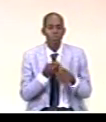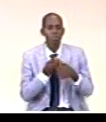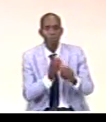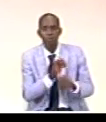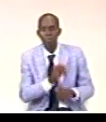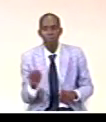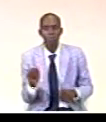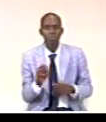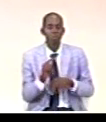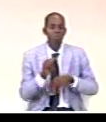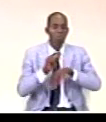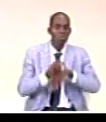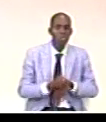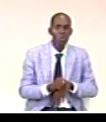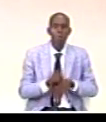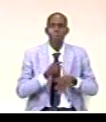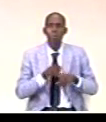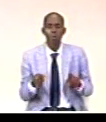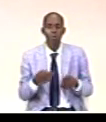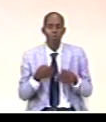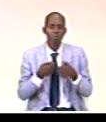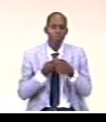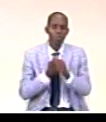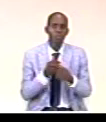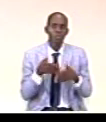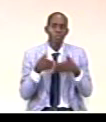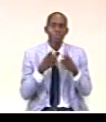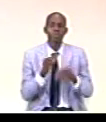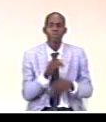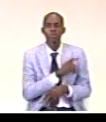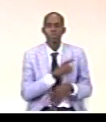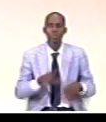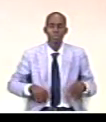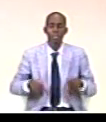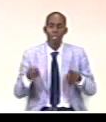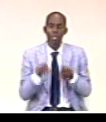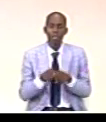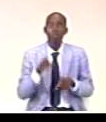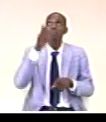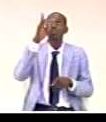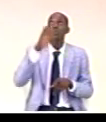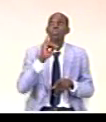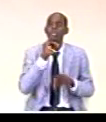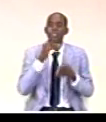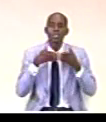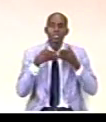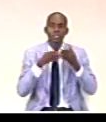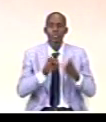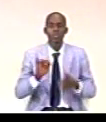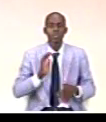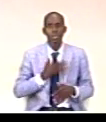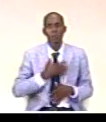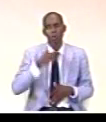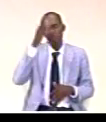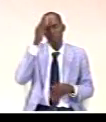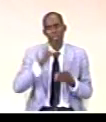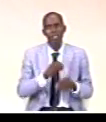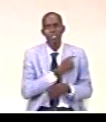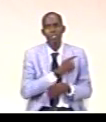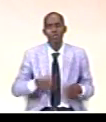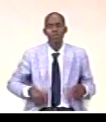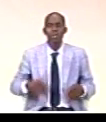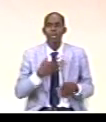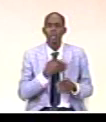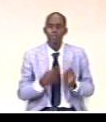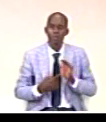but we are following the guidance and the leading of the Spirit. And God is using our Father in the Lord to direct us and to guide us and show us new perspective